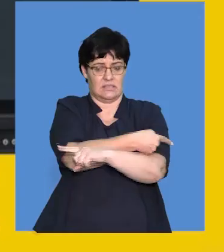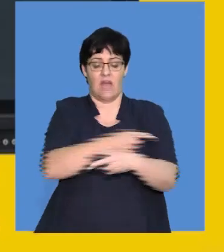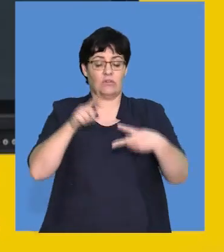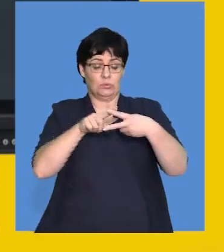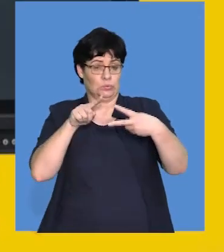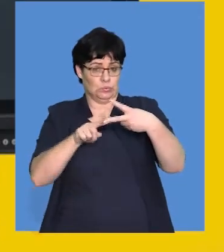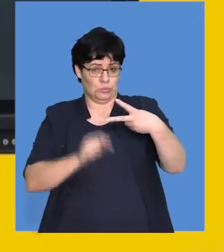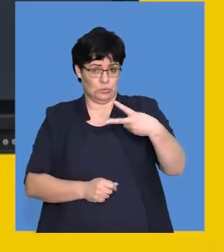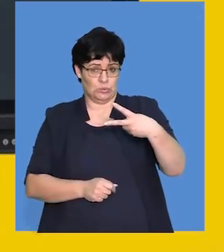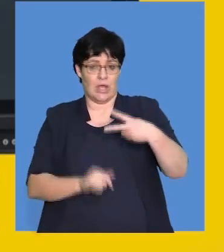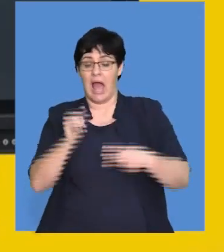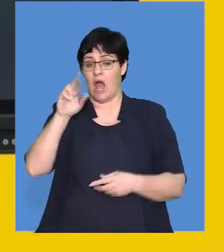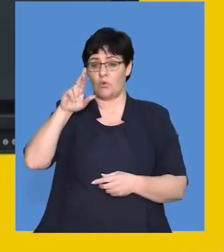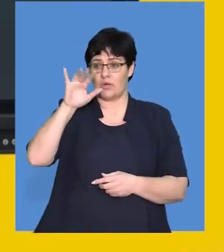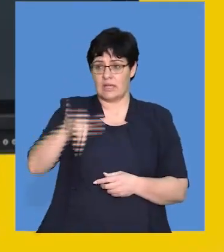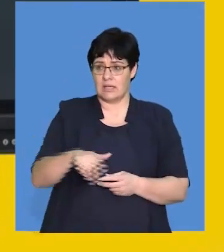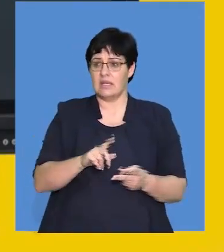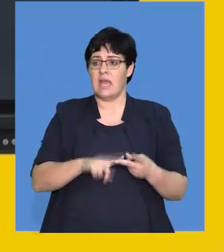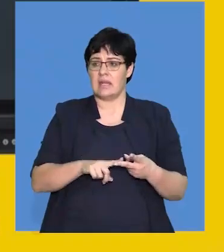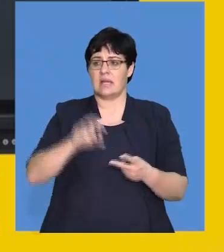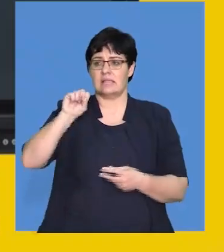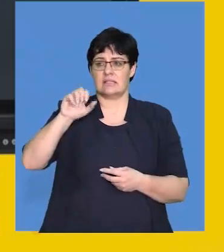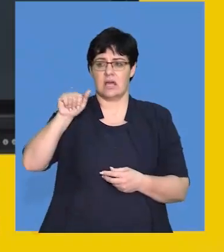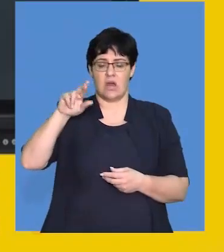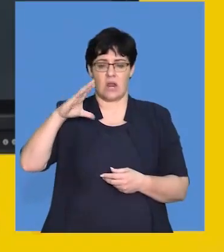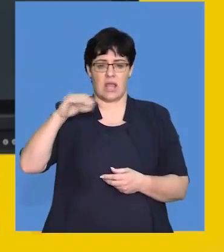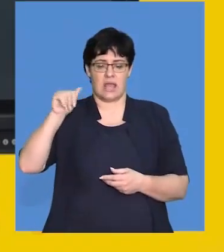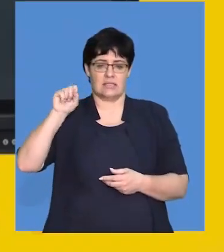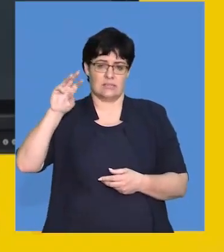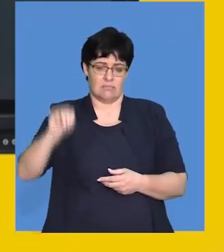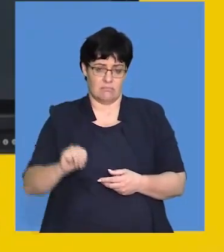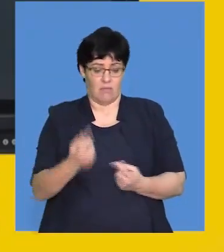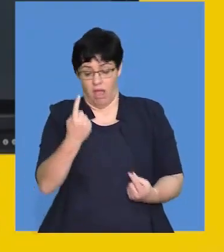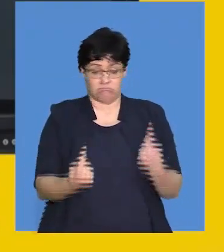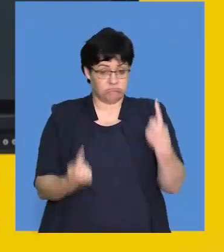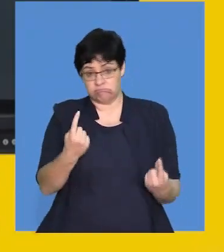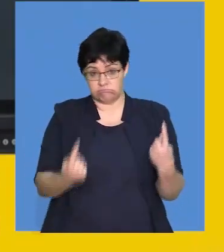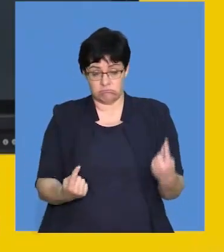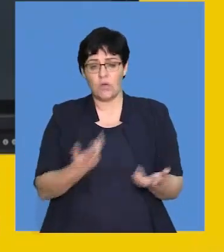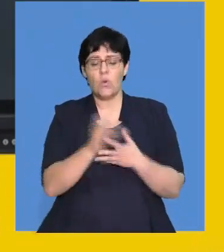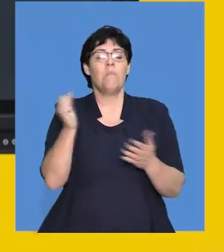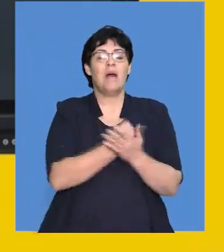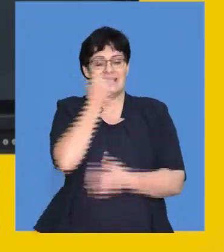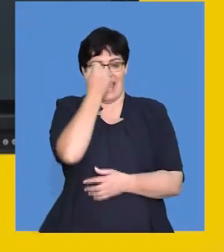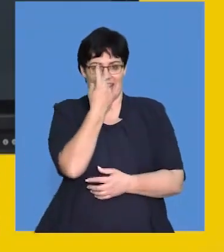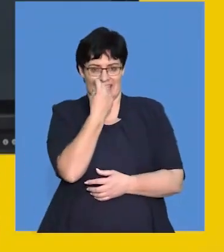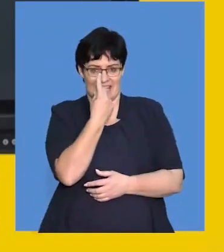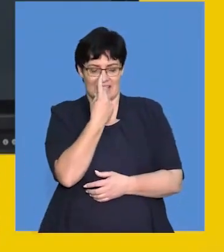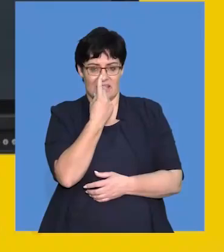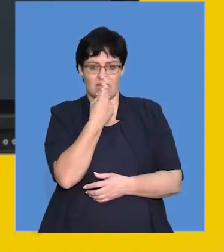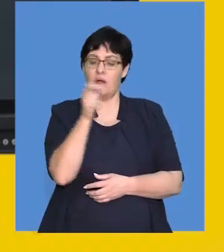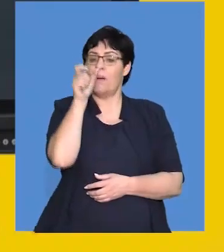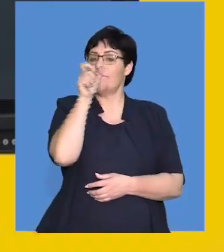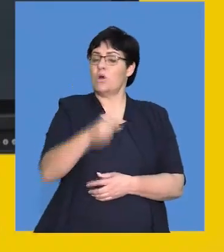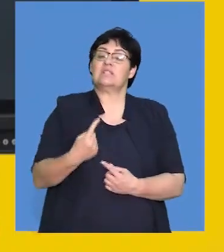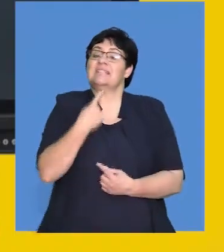speech, irony and sarcasm. And when you use either of them, you need to understand that it is when someone